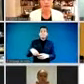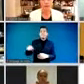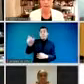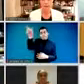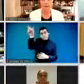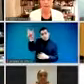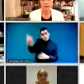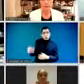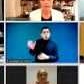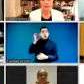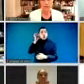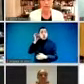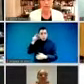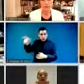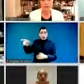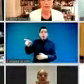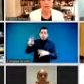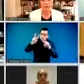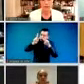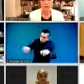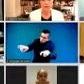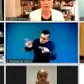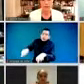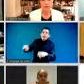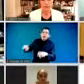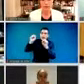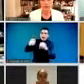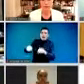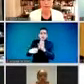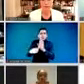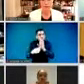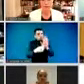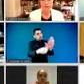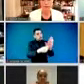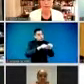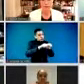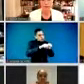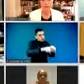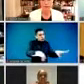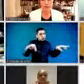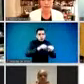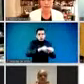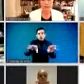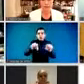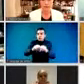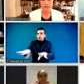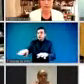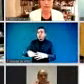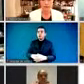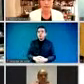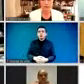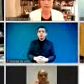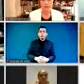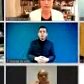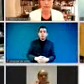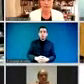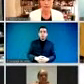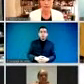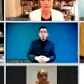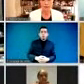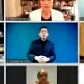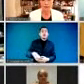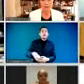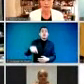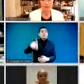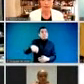We need the men to also add up their voices to it. But I think that the saying usually goes that women are their